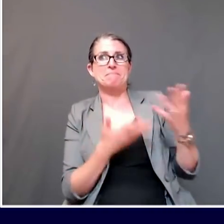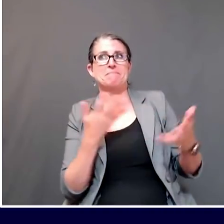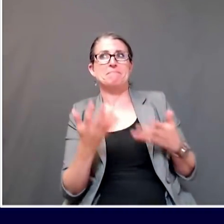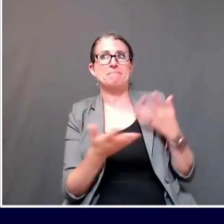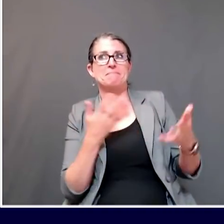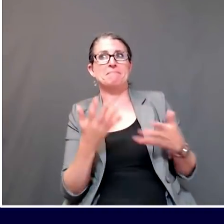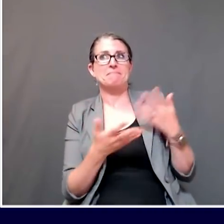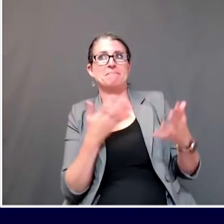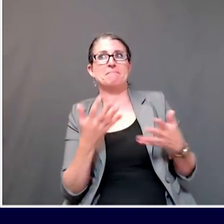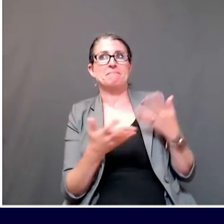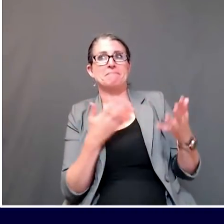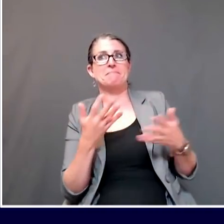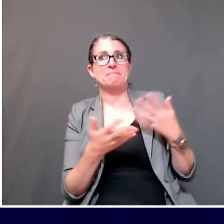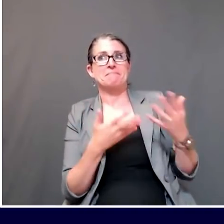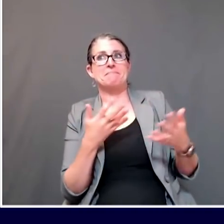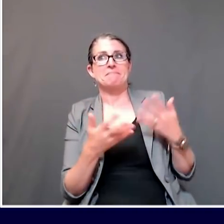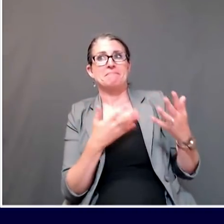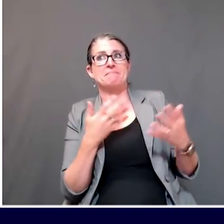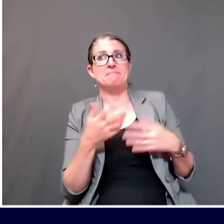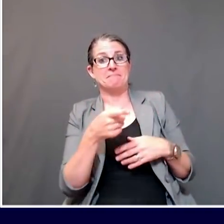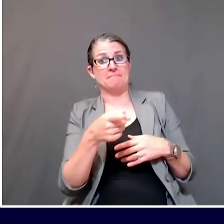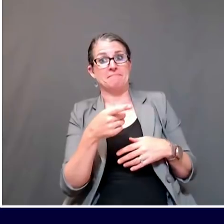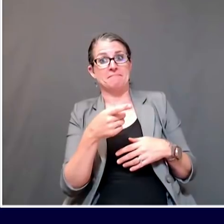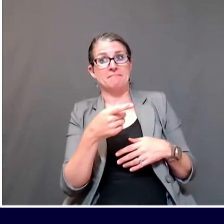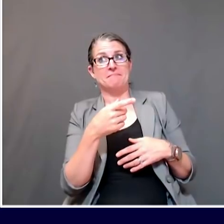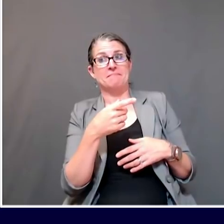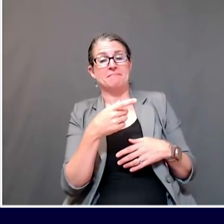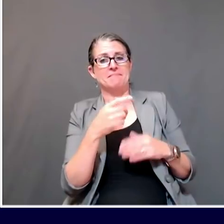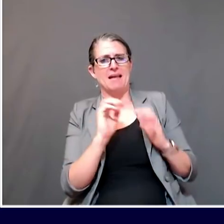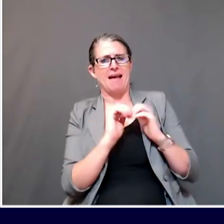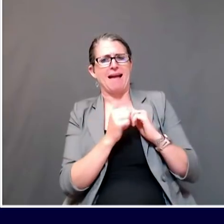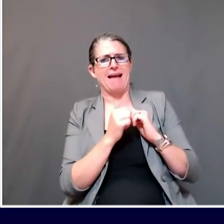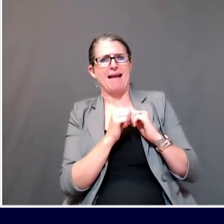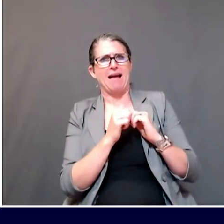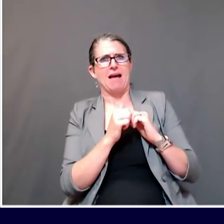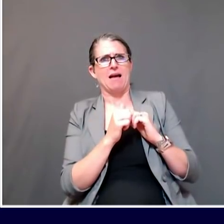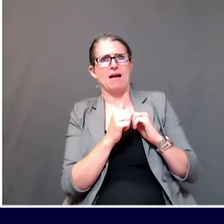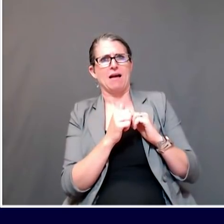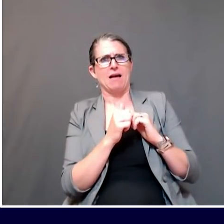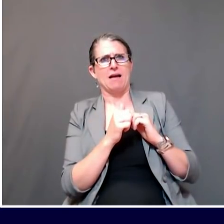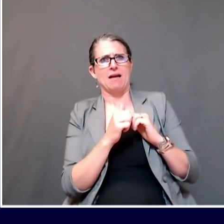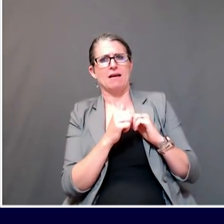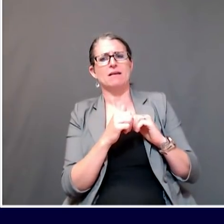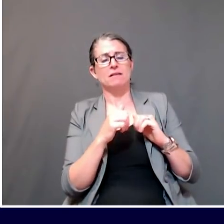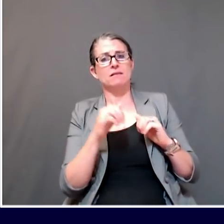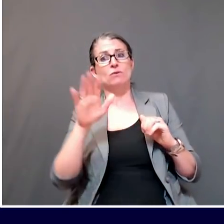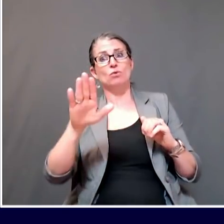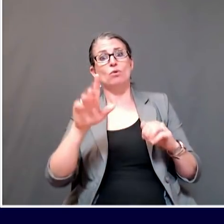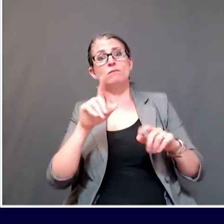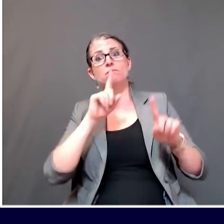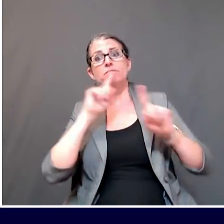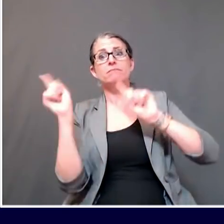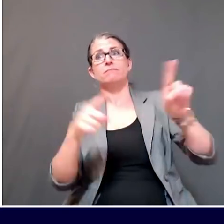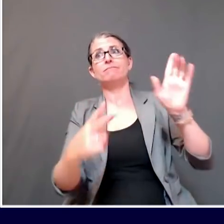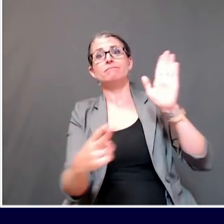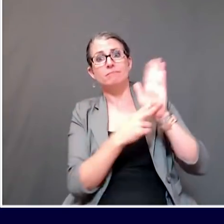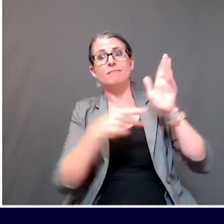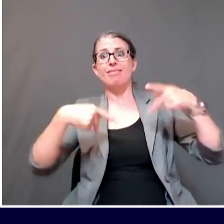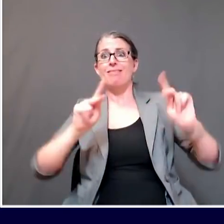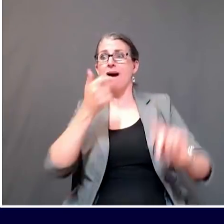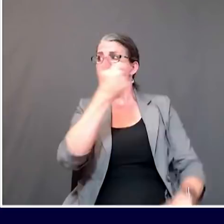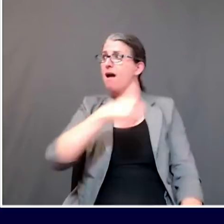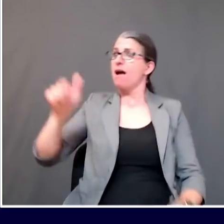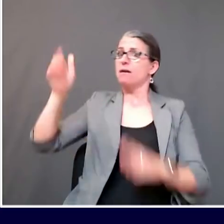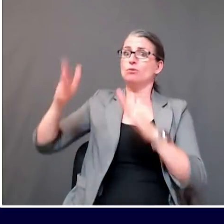standing order, and whether there could be an opening of it, a loosening of it at some point in, when could that